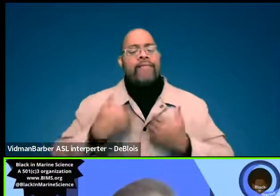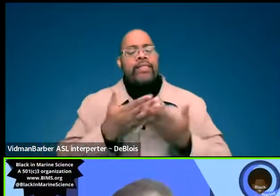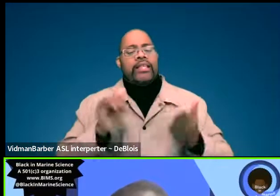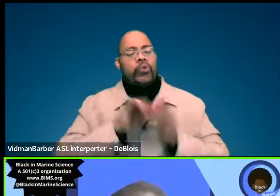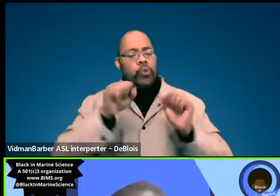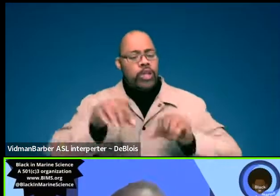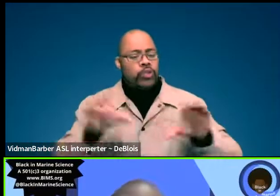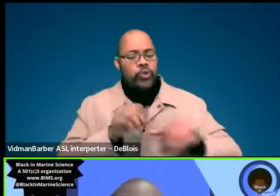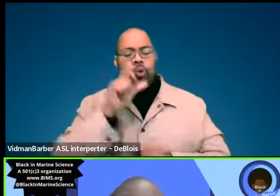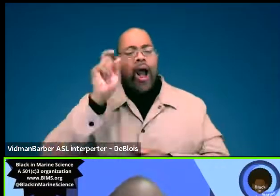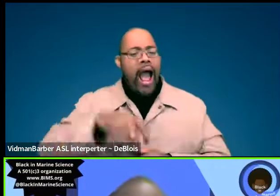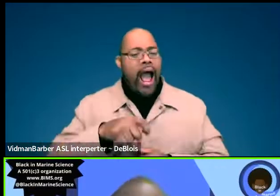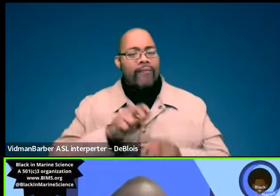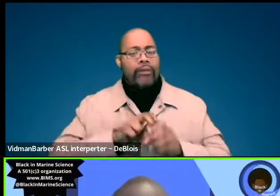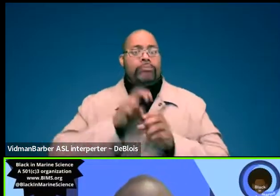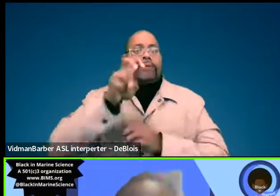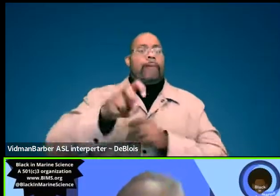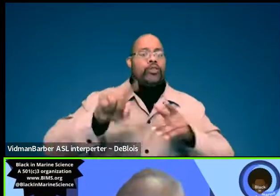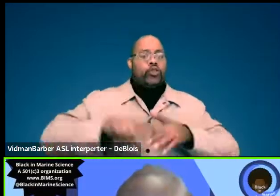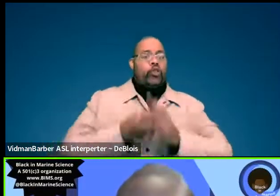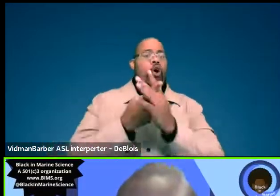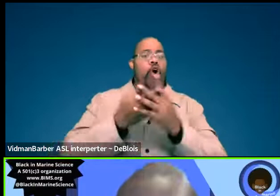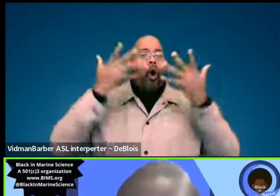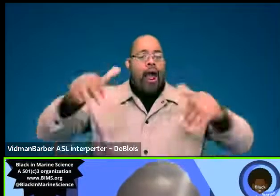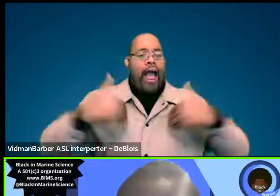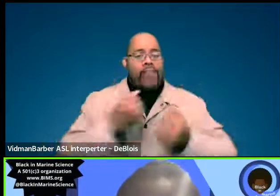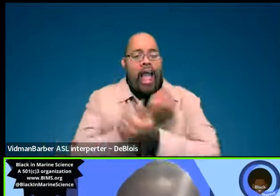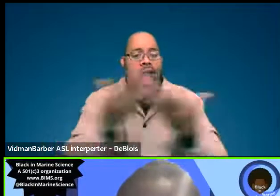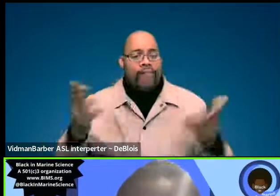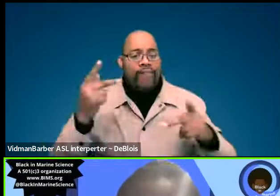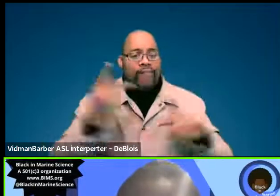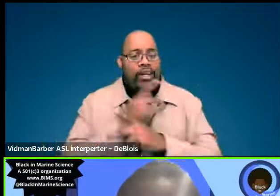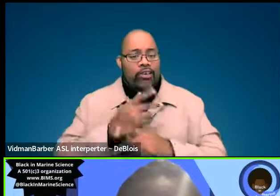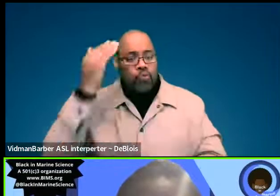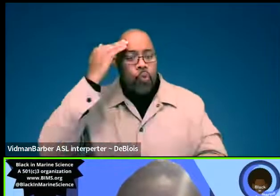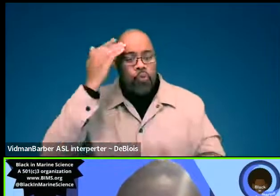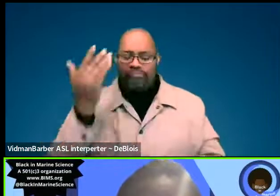you can do. You don't have to jump out the gate and already have everything figured out.